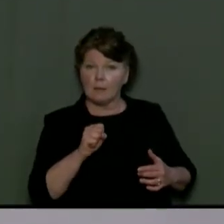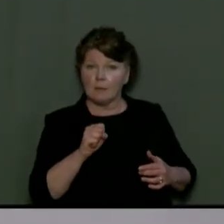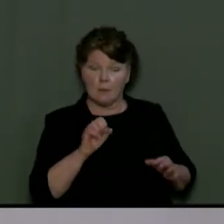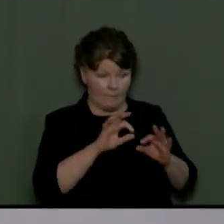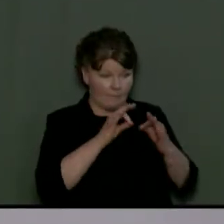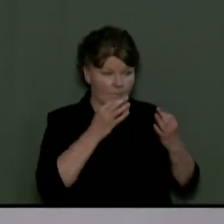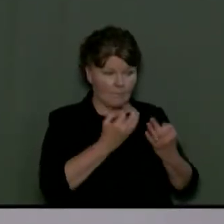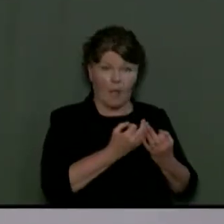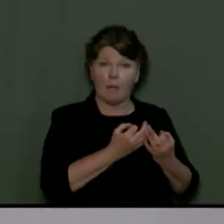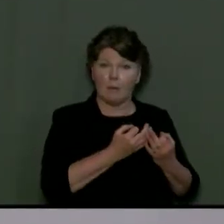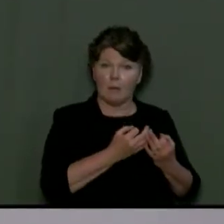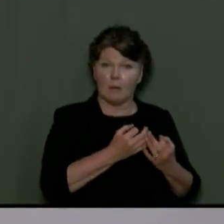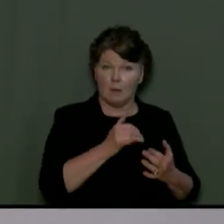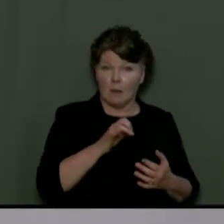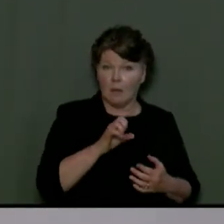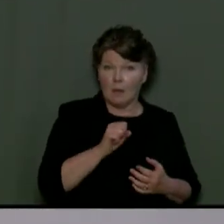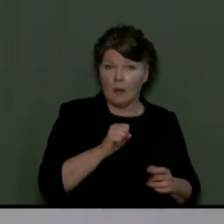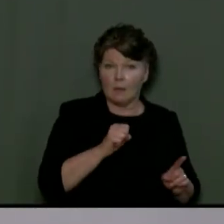family,